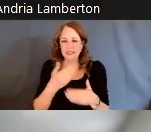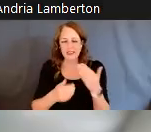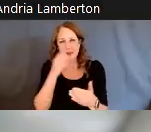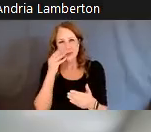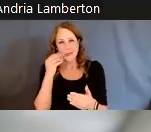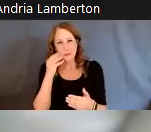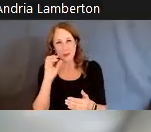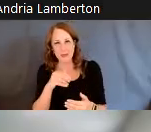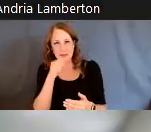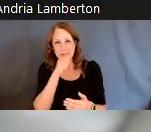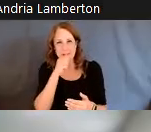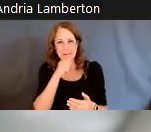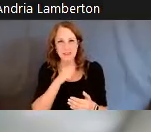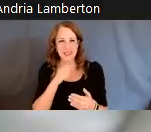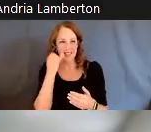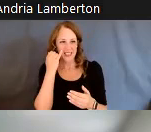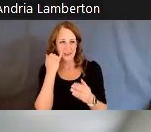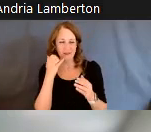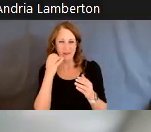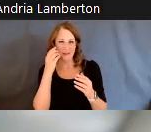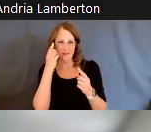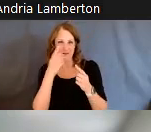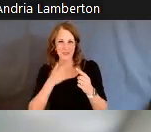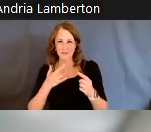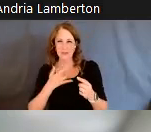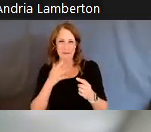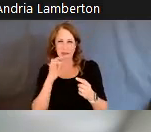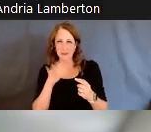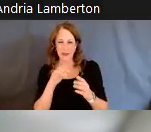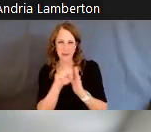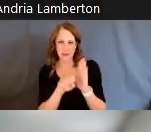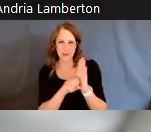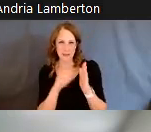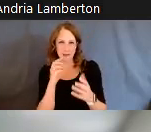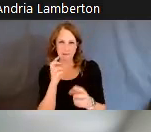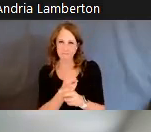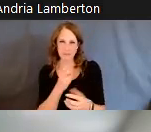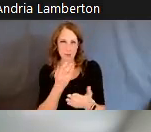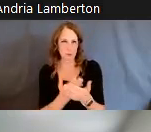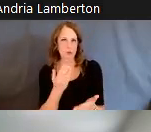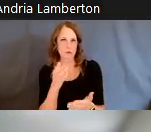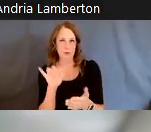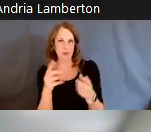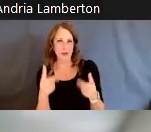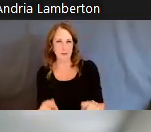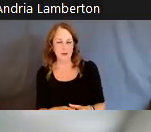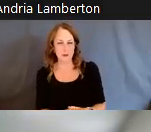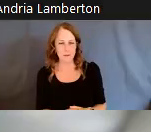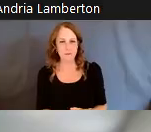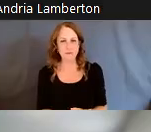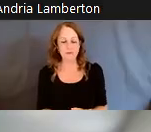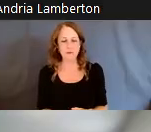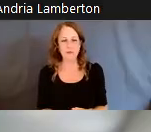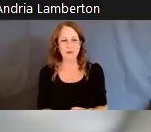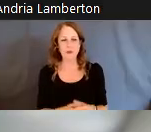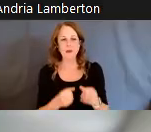be able to prove the case beyond a reasonable doubt. Prosecutors can also take into consideration various